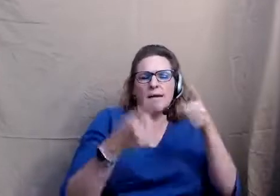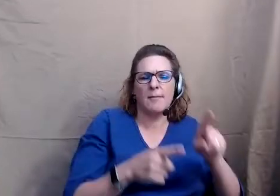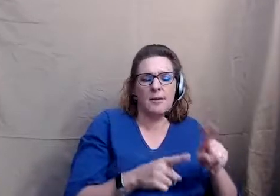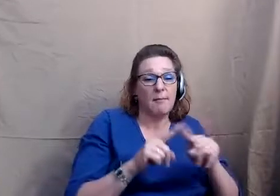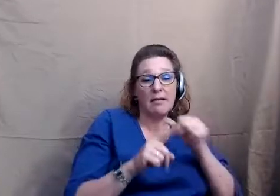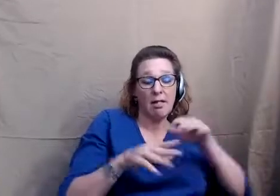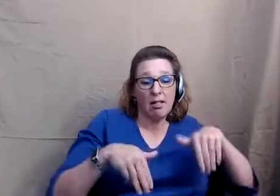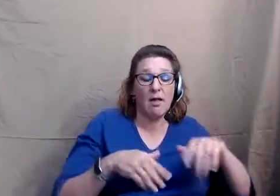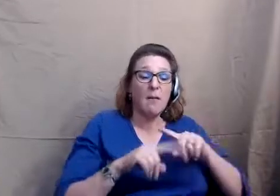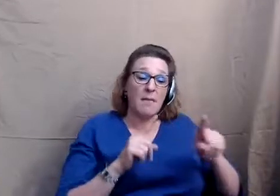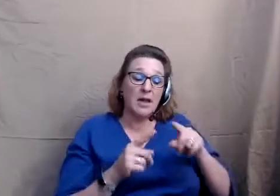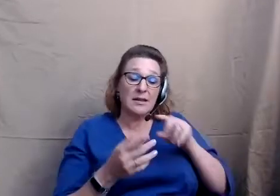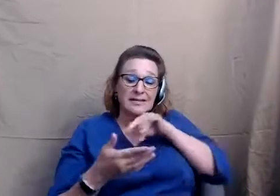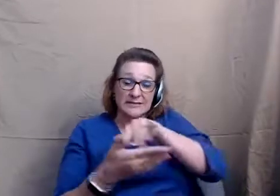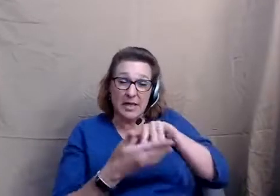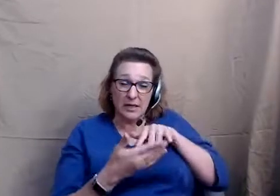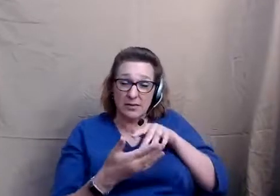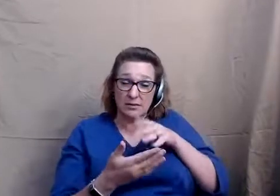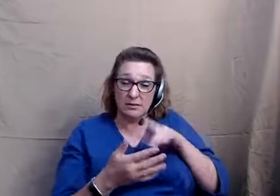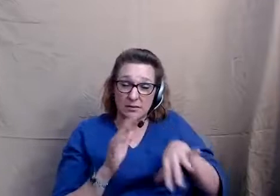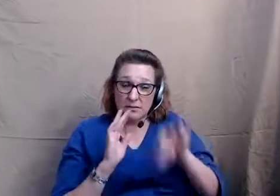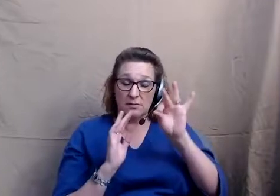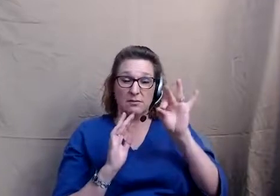replication of those studies found that for some